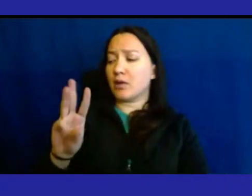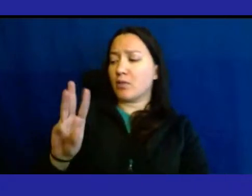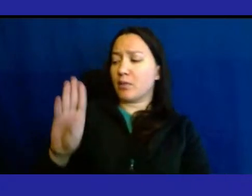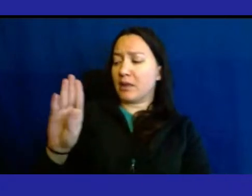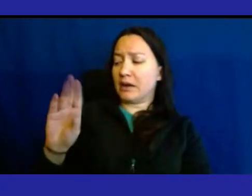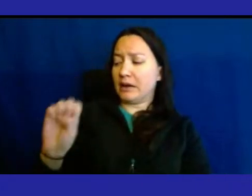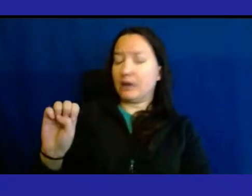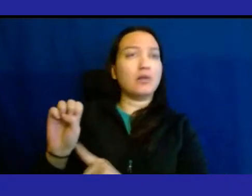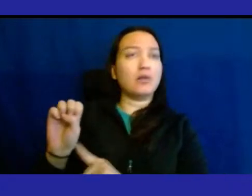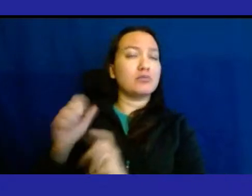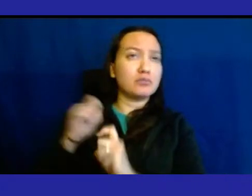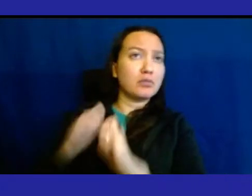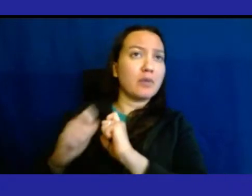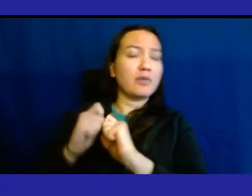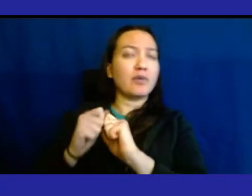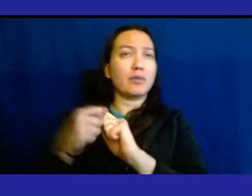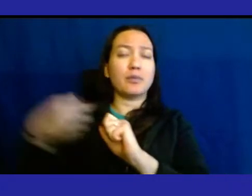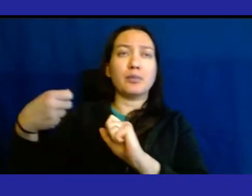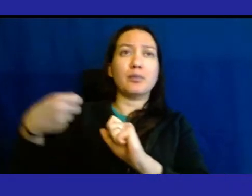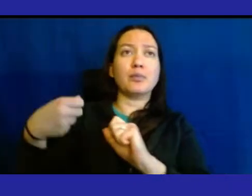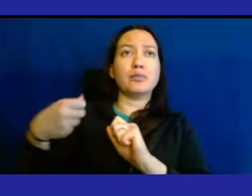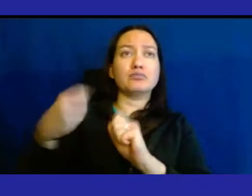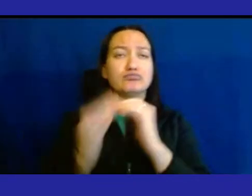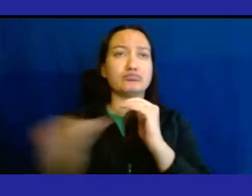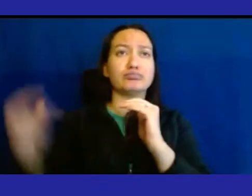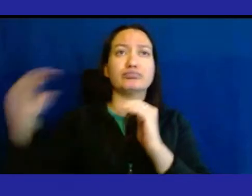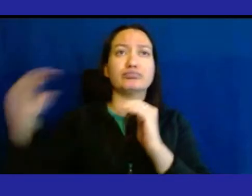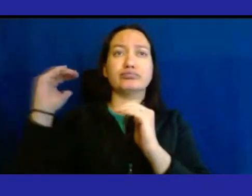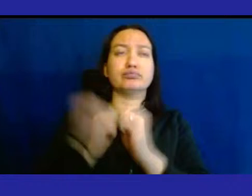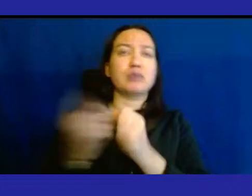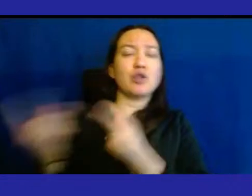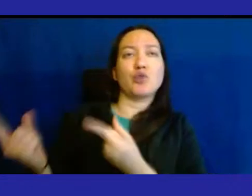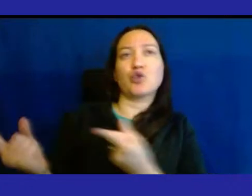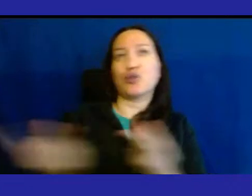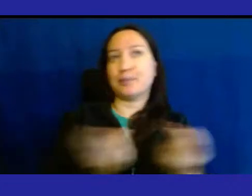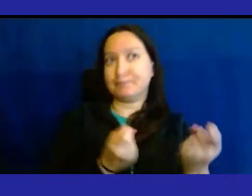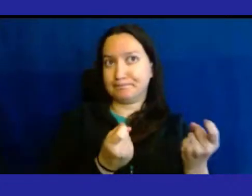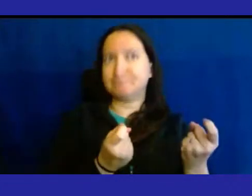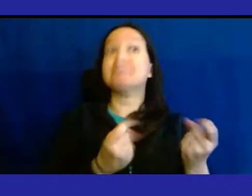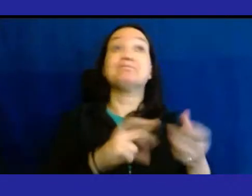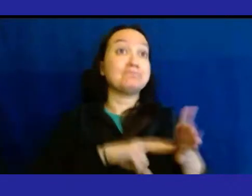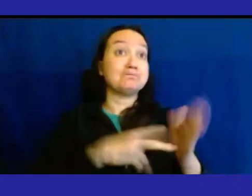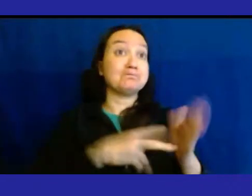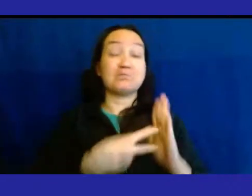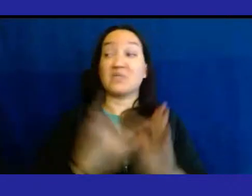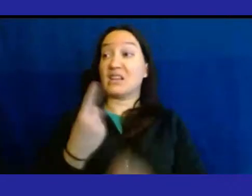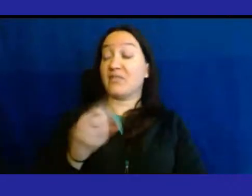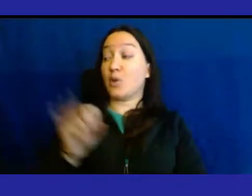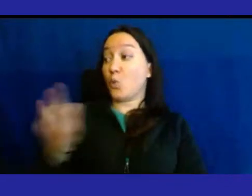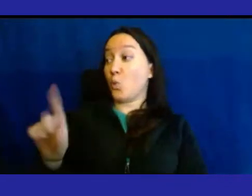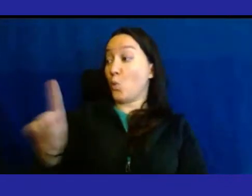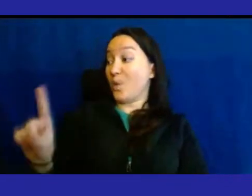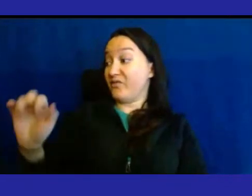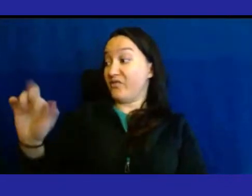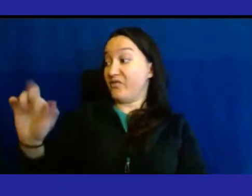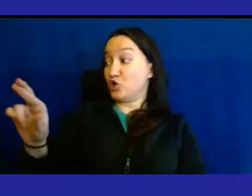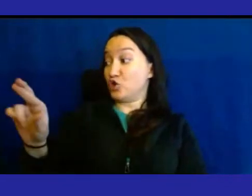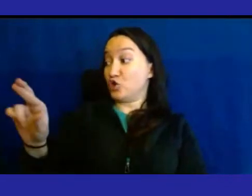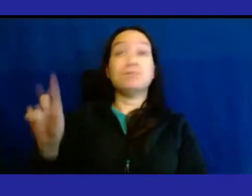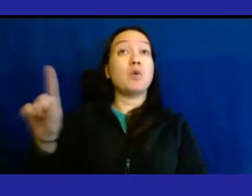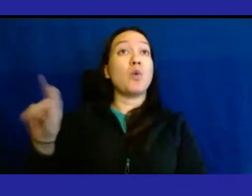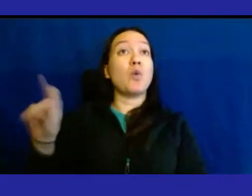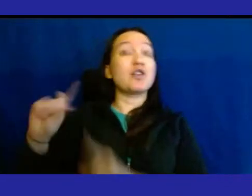competitive edge in our procurements. And that means that if there's one vendor that comes in at, let's say, 100